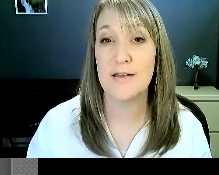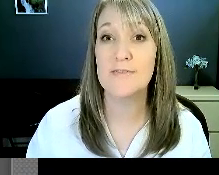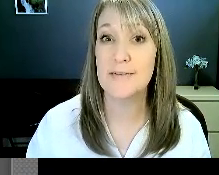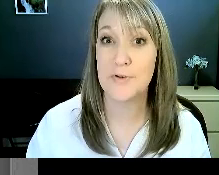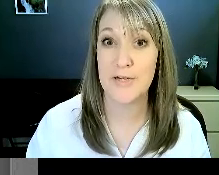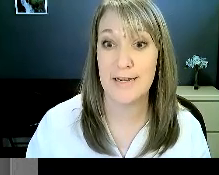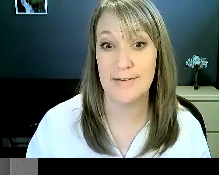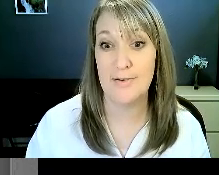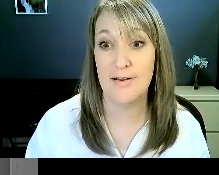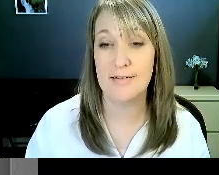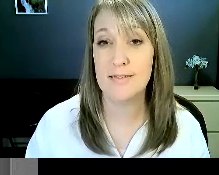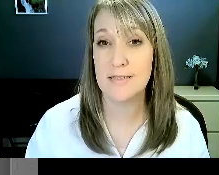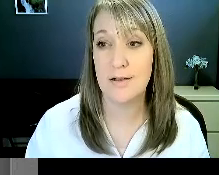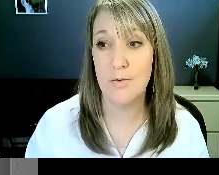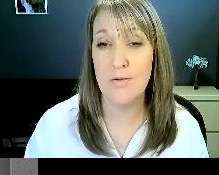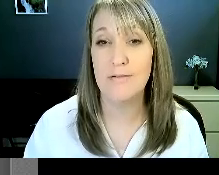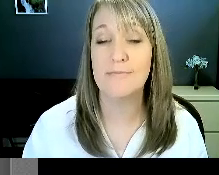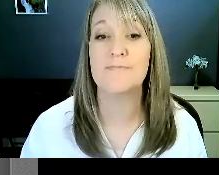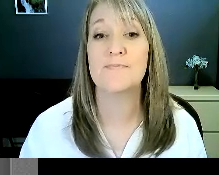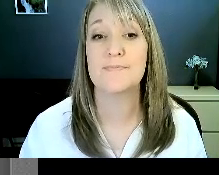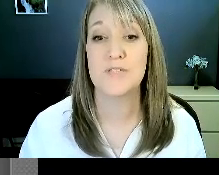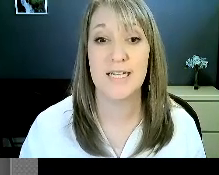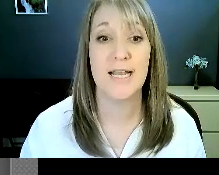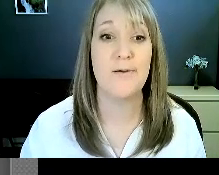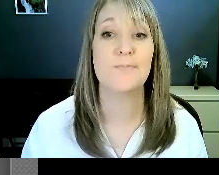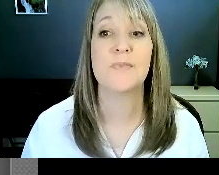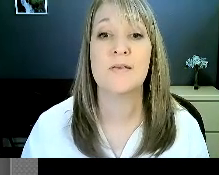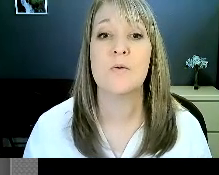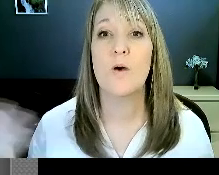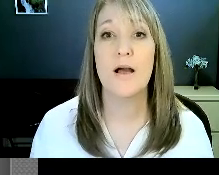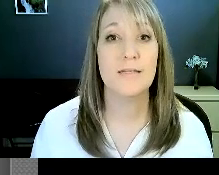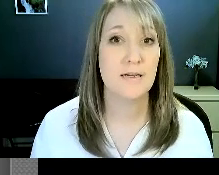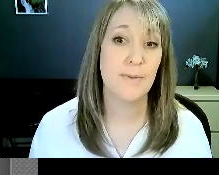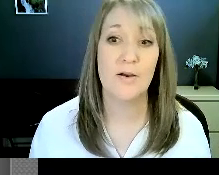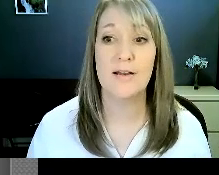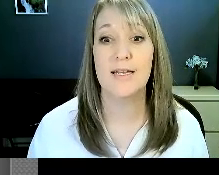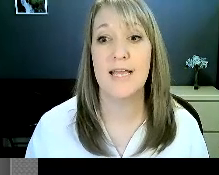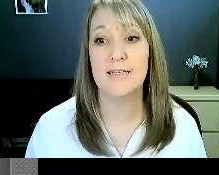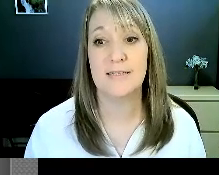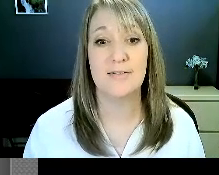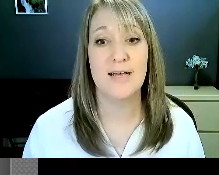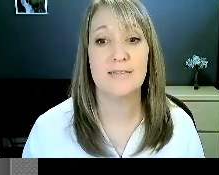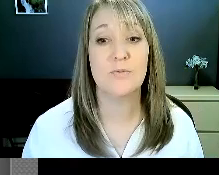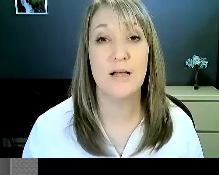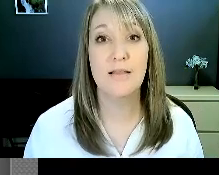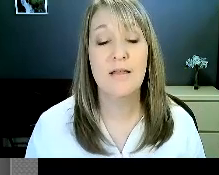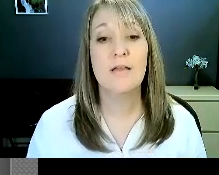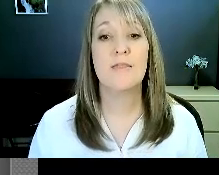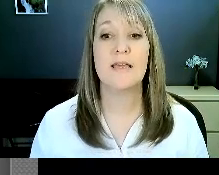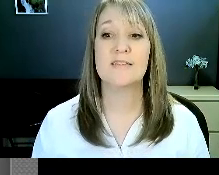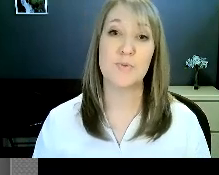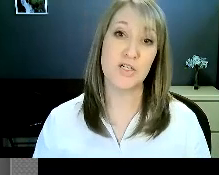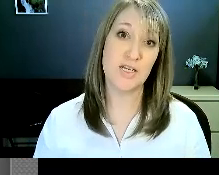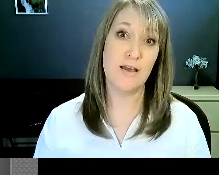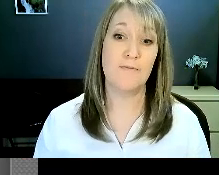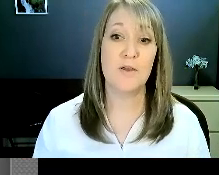there's a lot of deaf created art. So check it out. Why talk about art in an ASL class? Well,